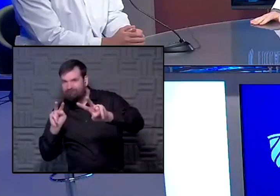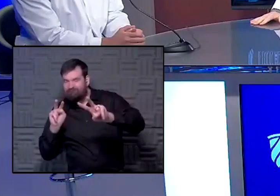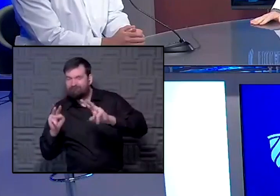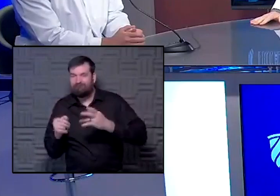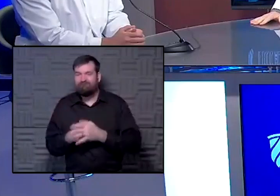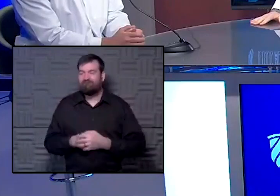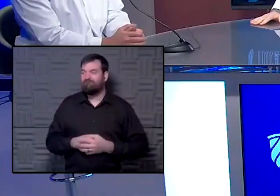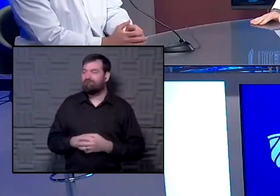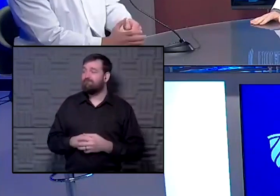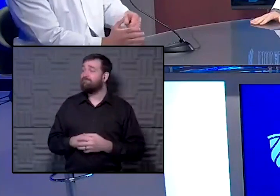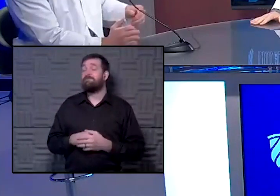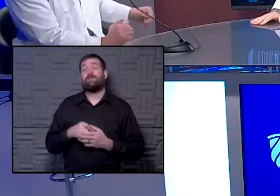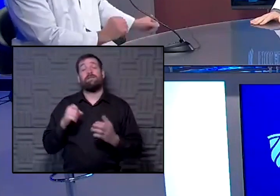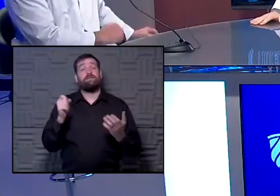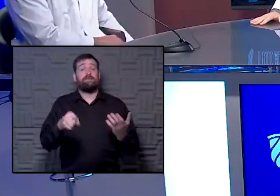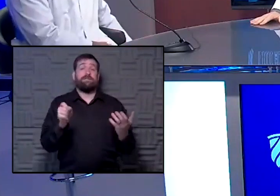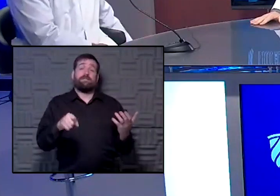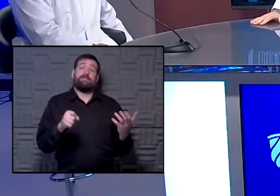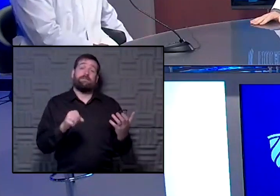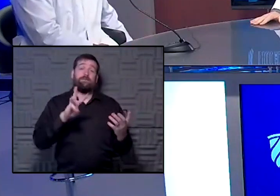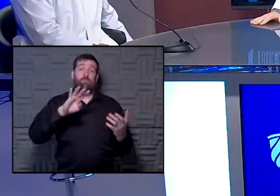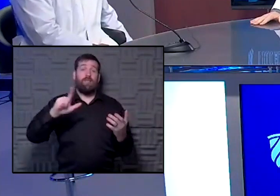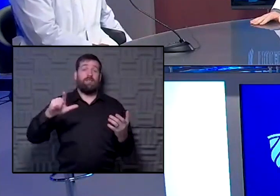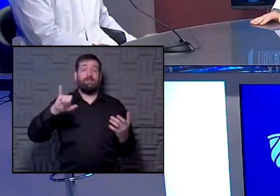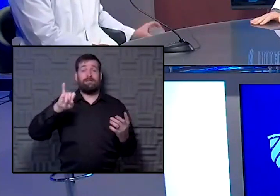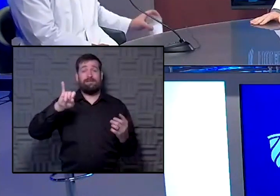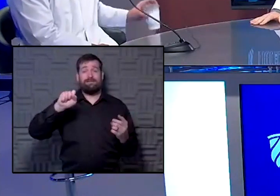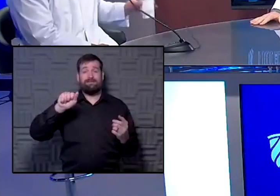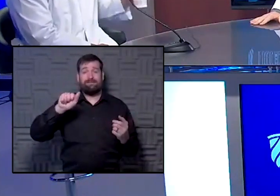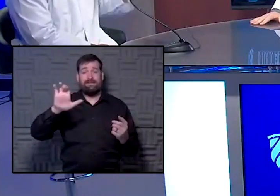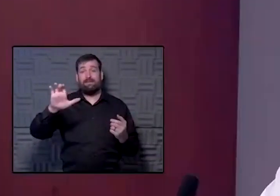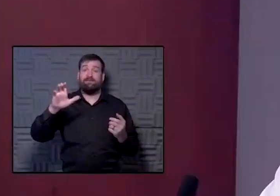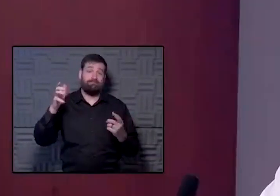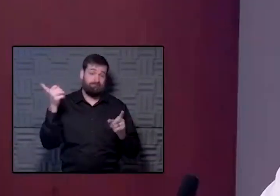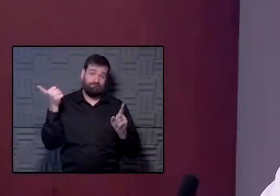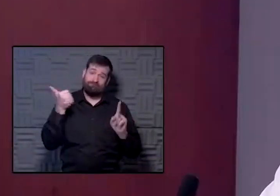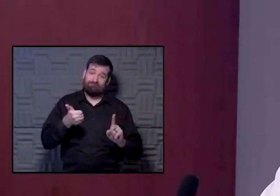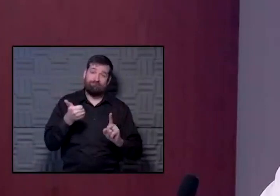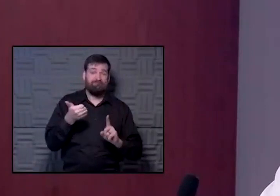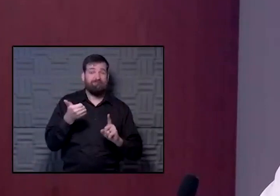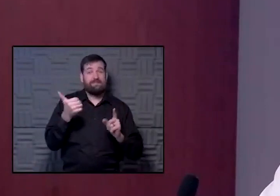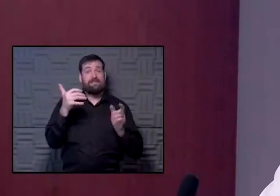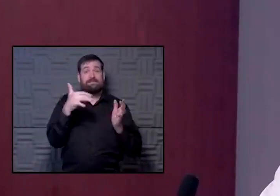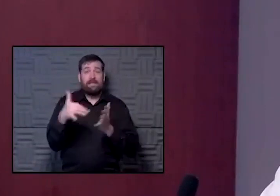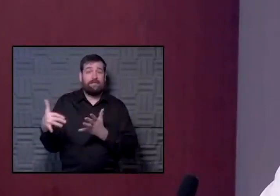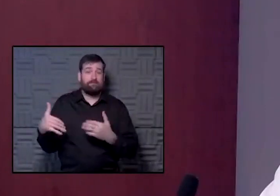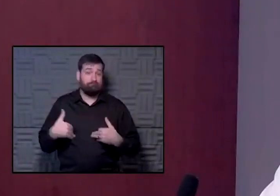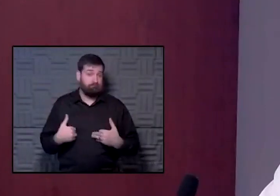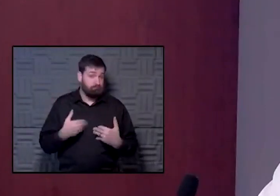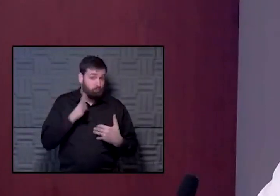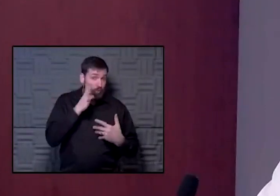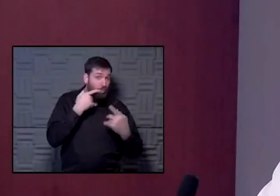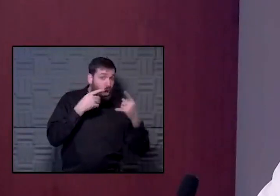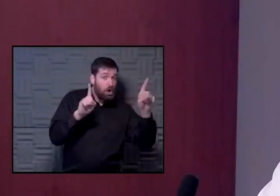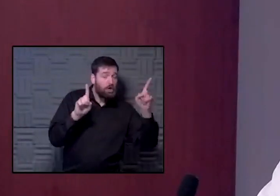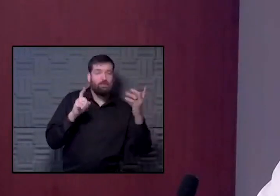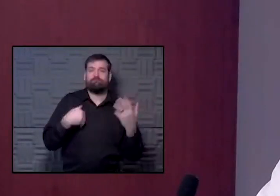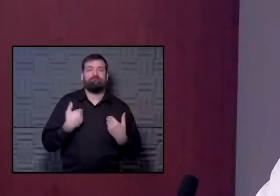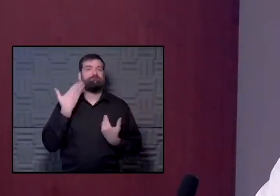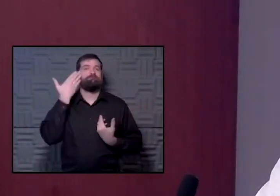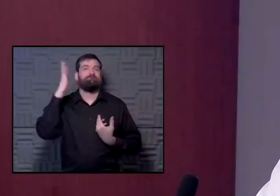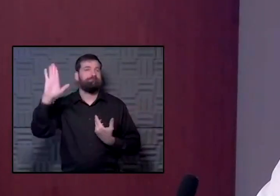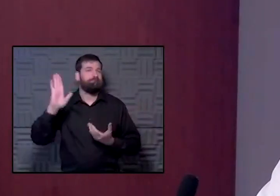time. Yeah, well, Isaac, I can tell you this is a study, and we don't know if it's going to work or not, and